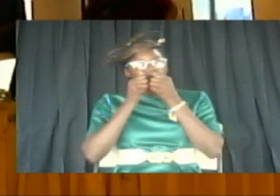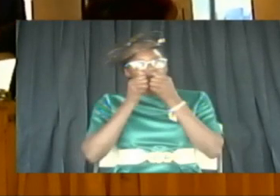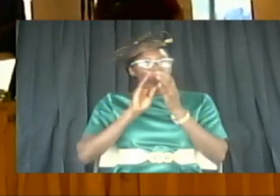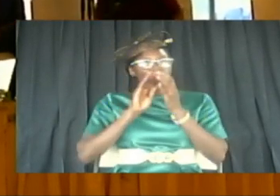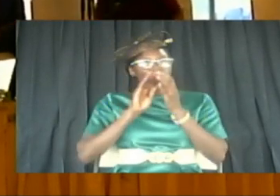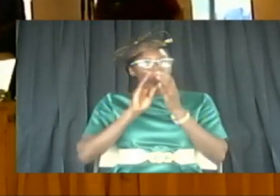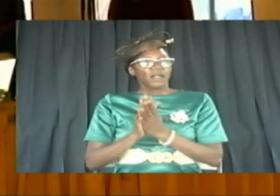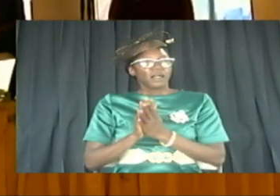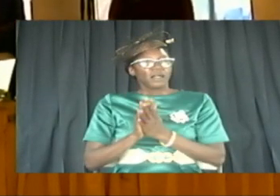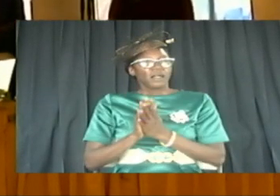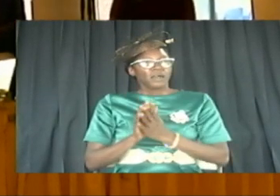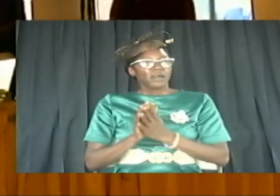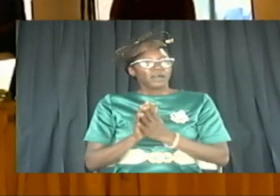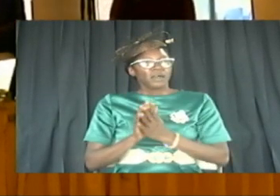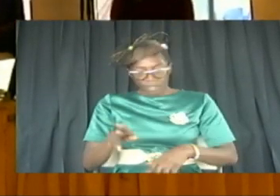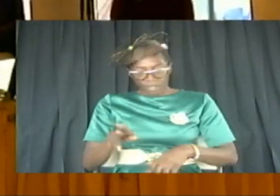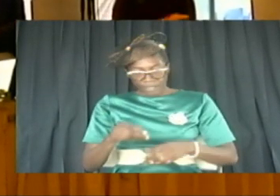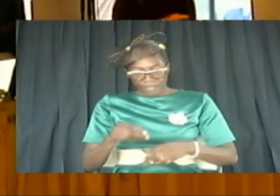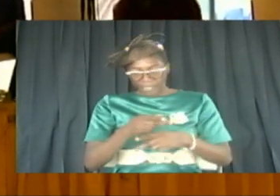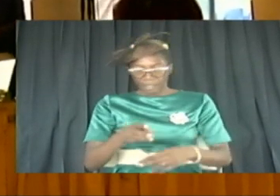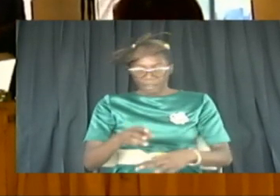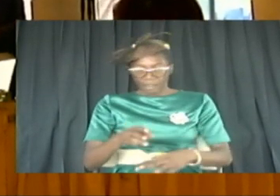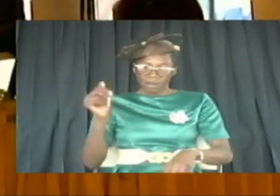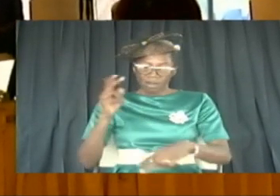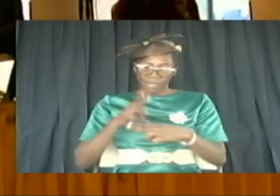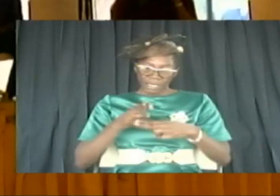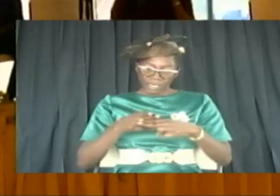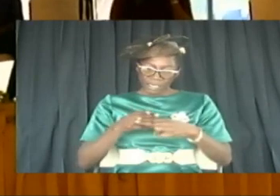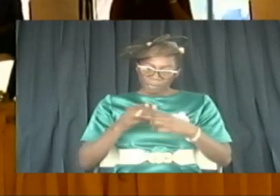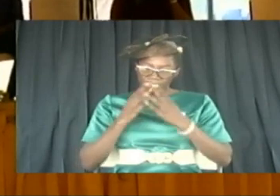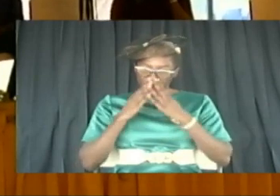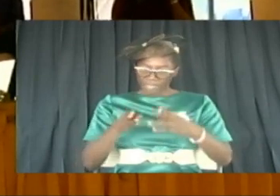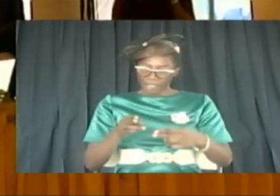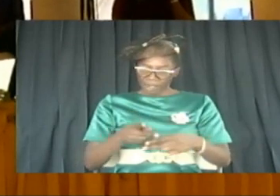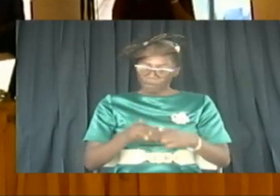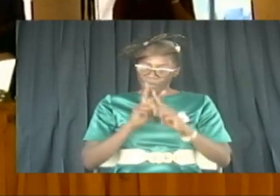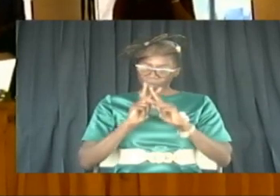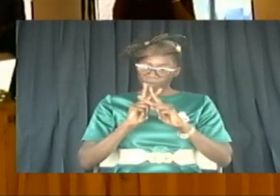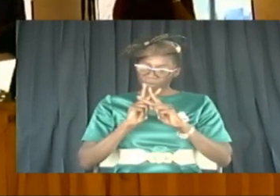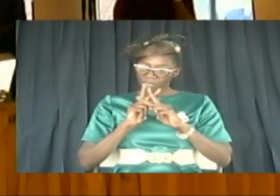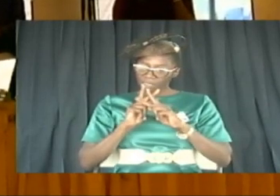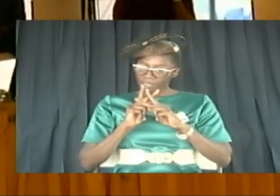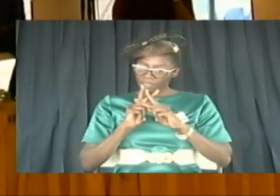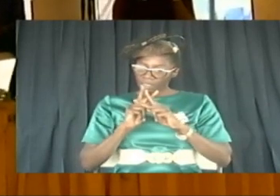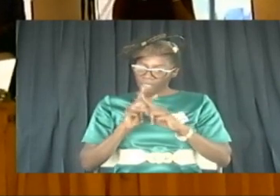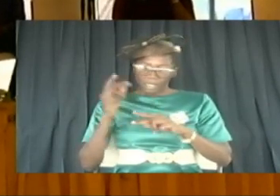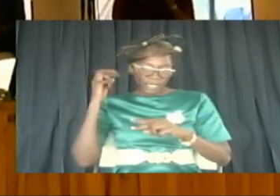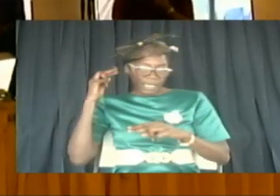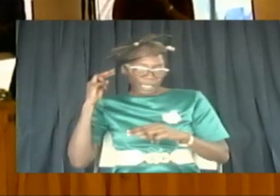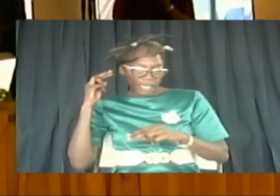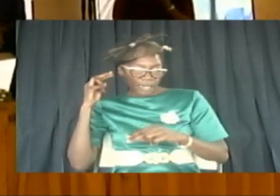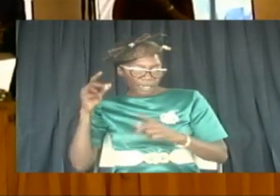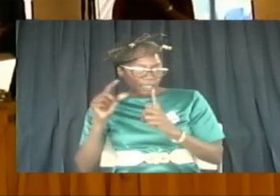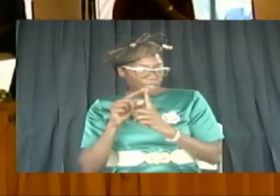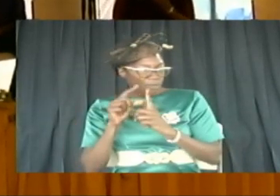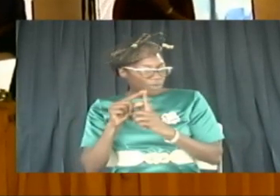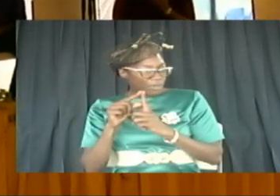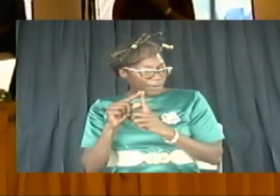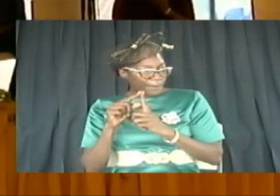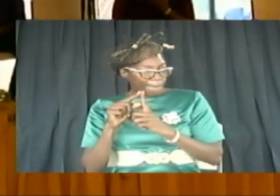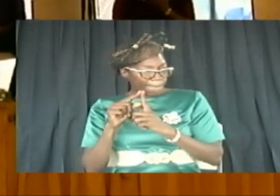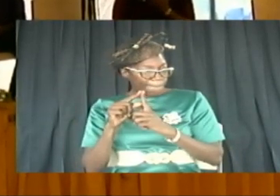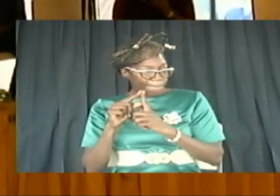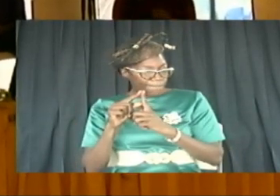Once more to be called by your name. We thank you for the privilege to hear your word. I pray, Lord Jesus, that as